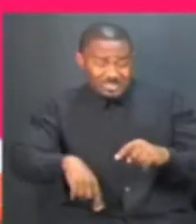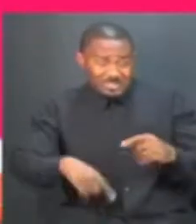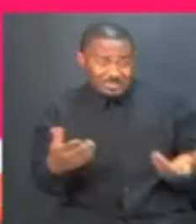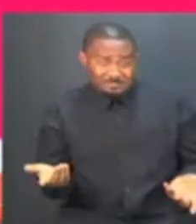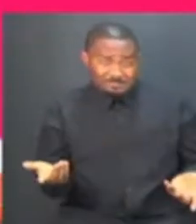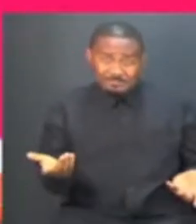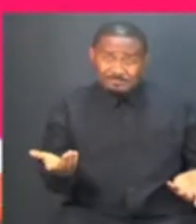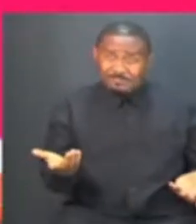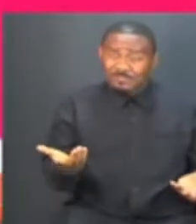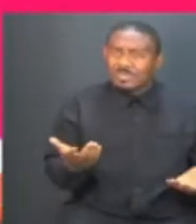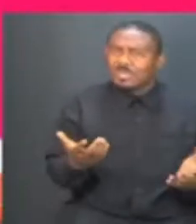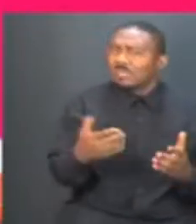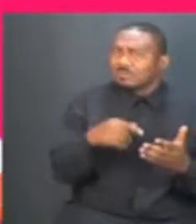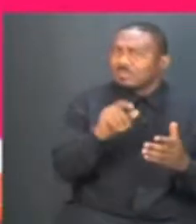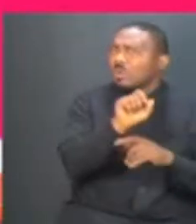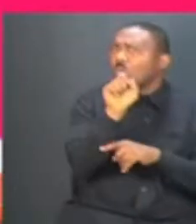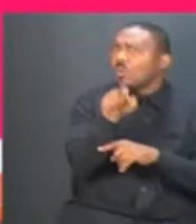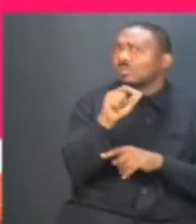not for me to answer.